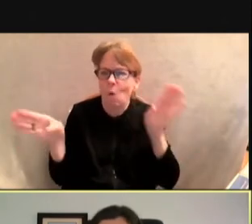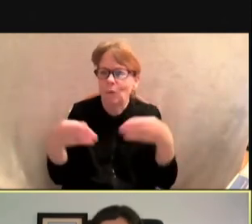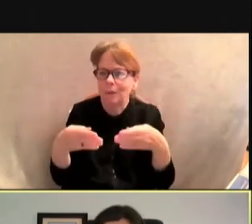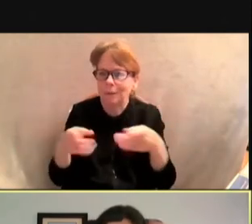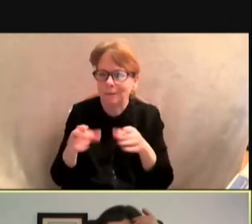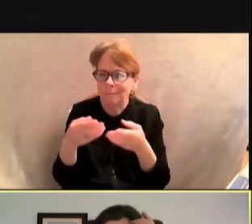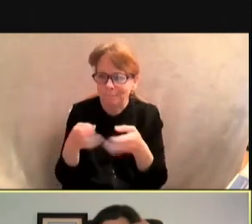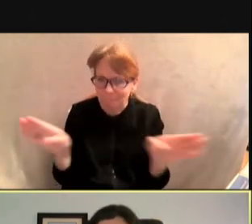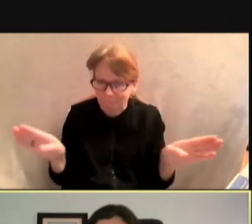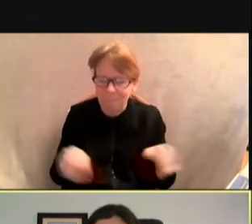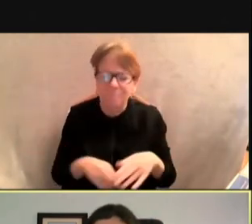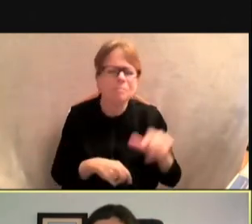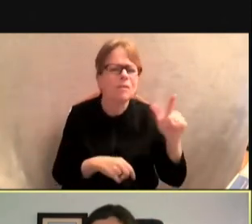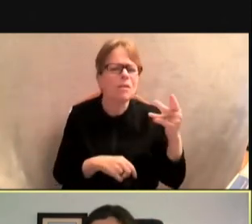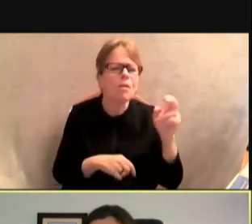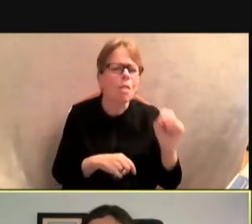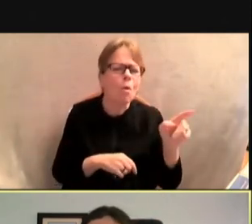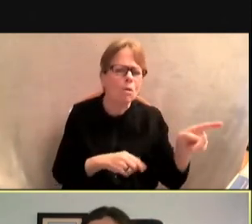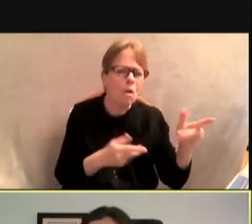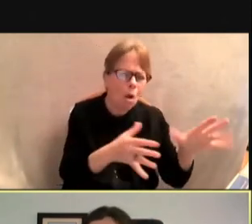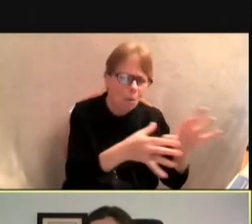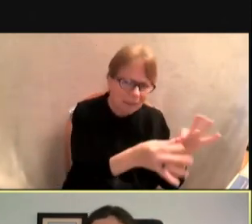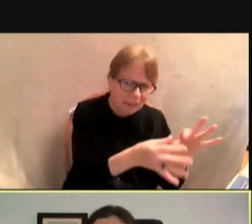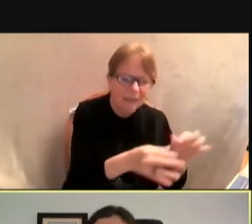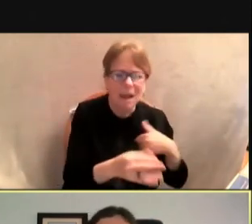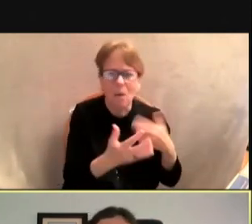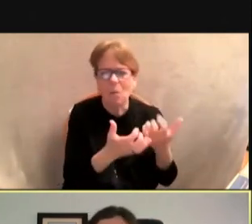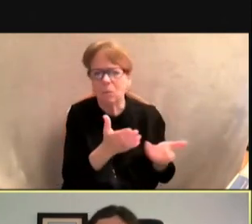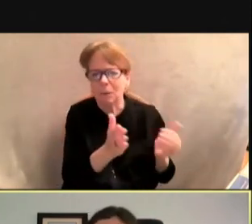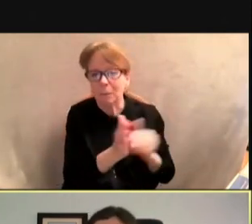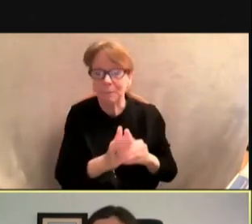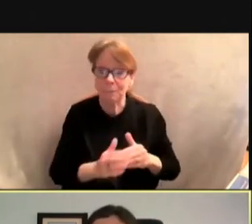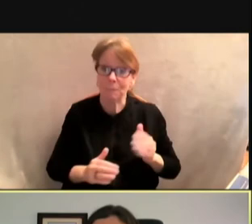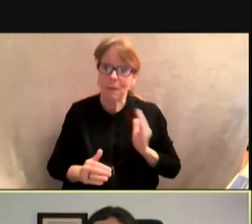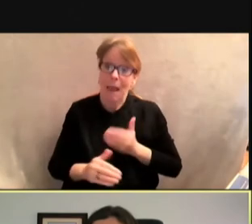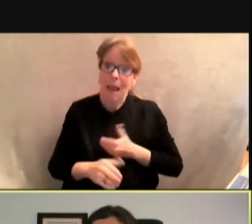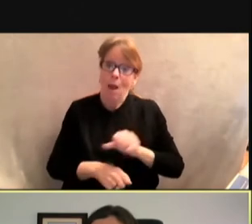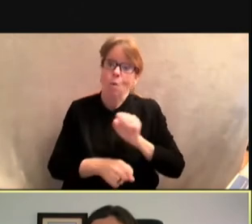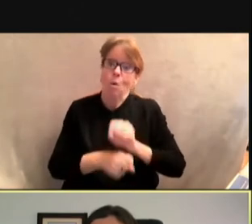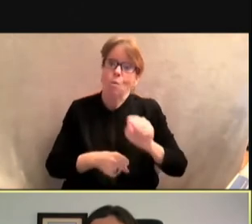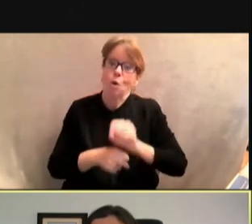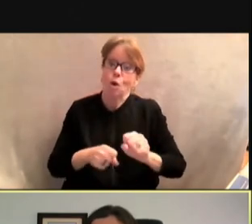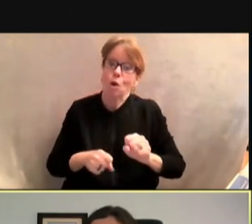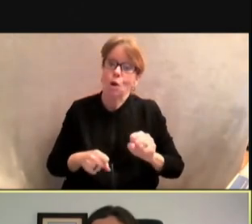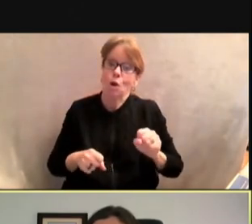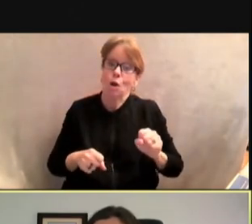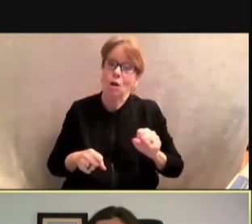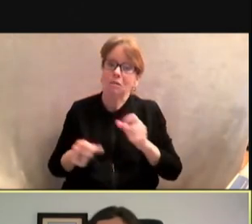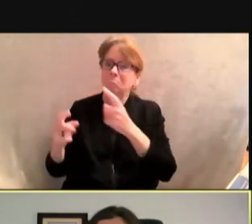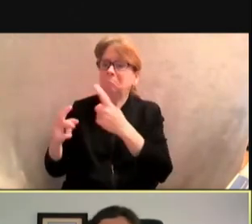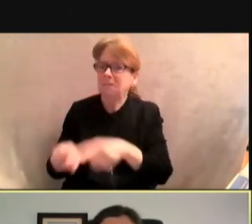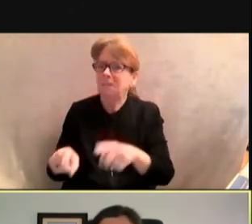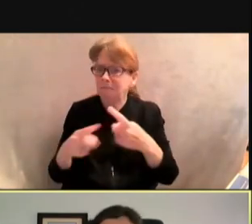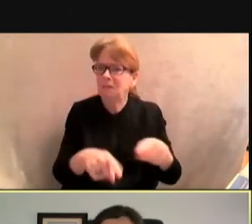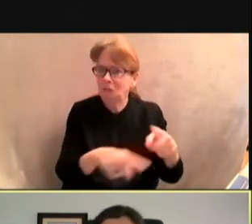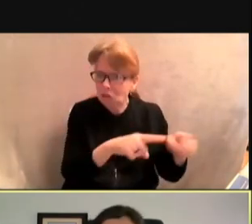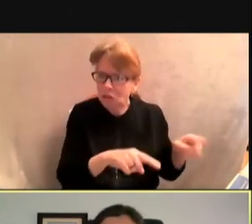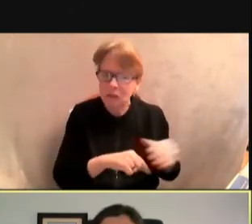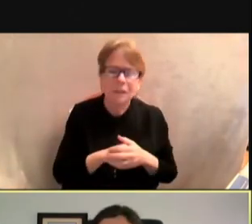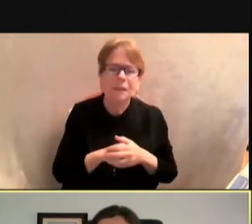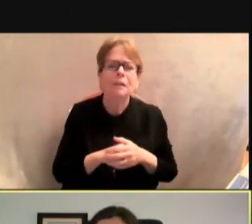and Logan has said this as well, and I want to echo, that while our efforts are all unique, we are not the only people at either